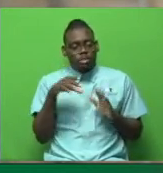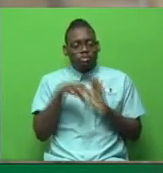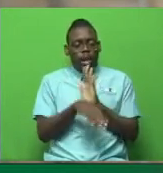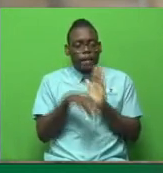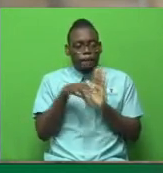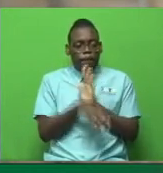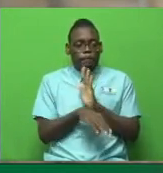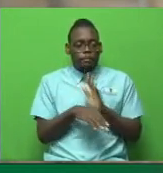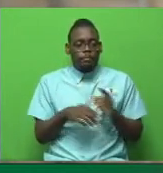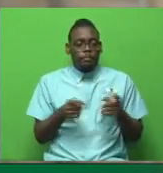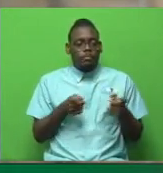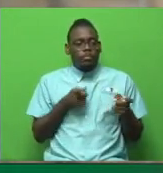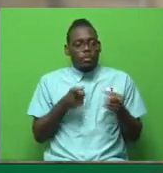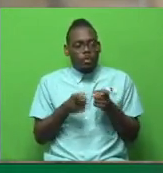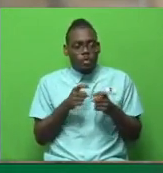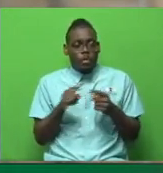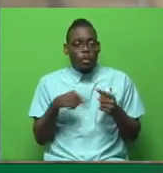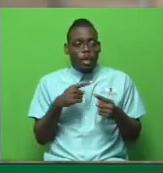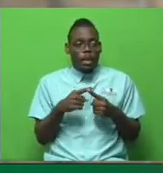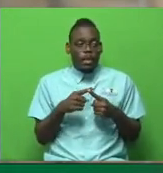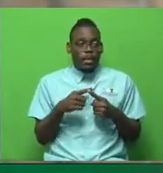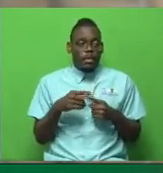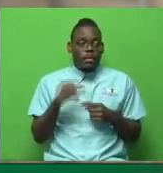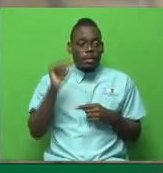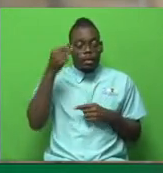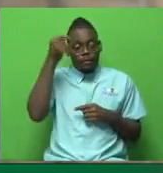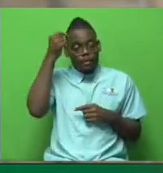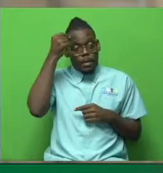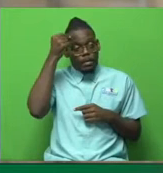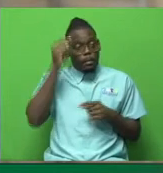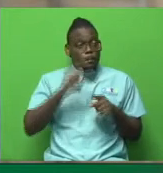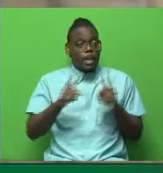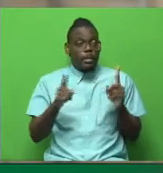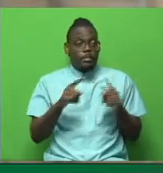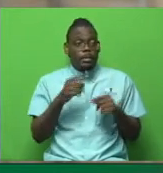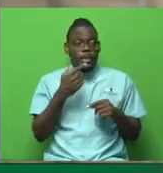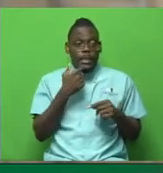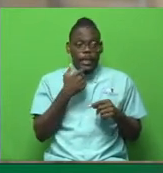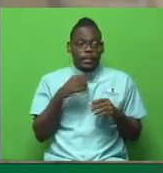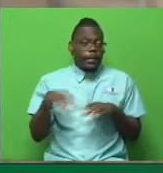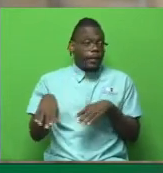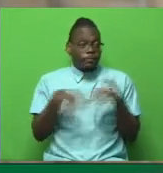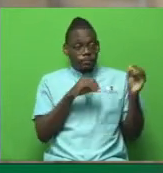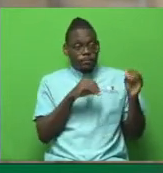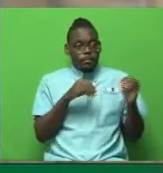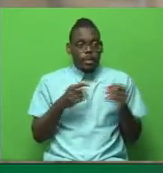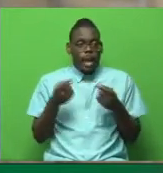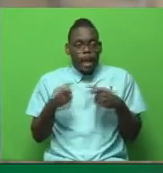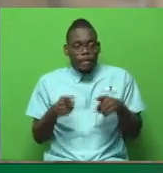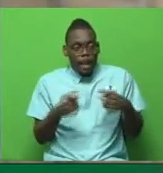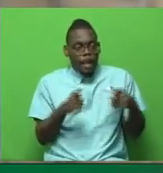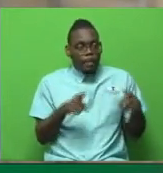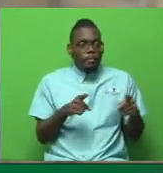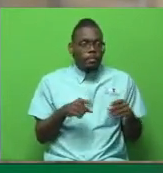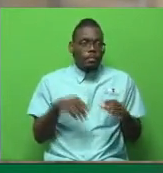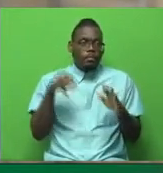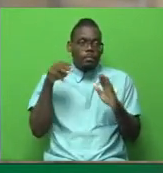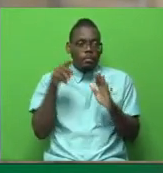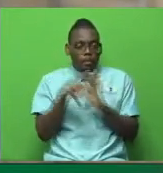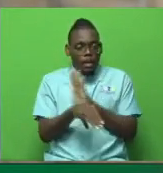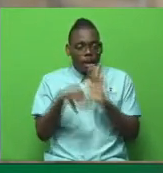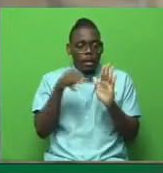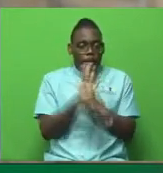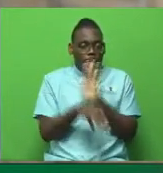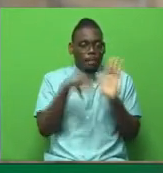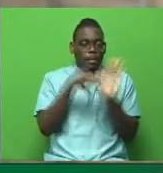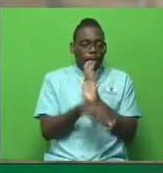as they left there was a spike in crime well that's understandable Mr Deputy speaker because as we all know criminals never